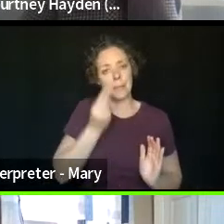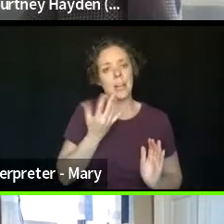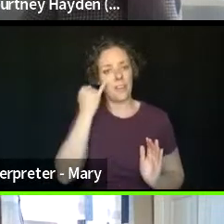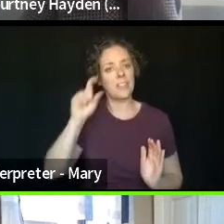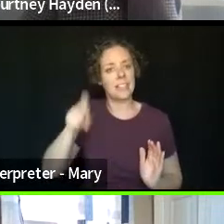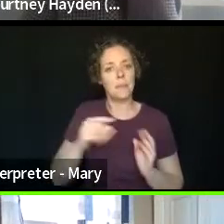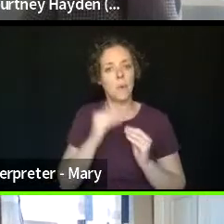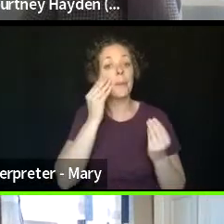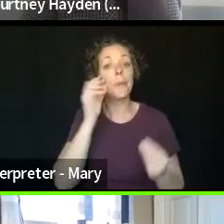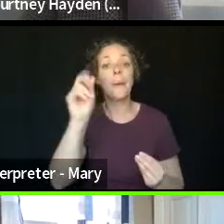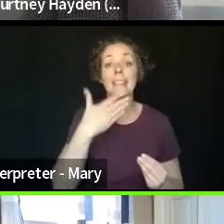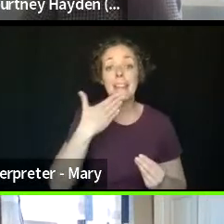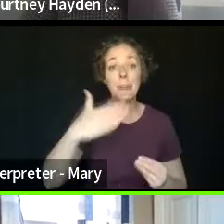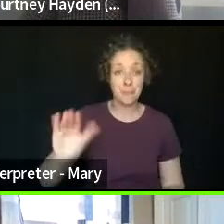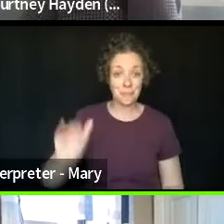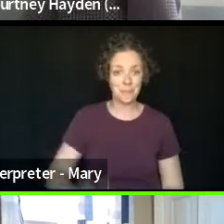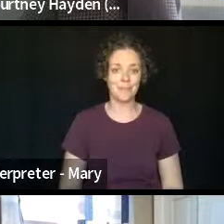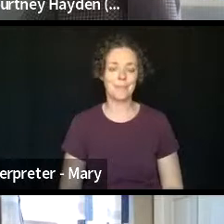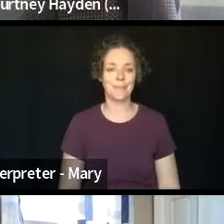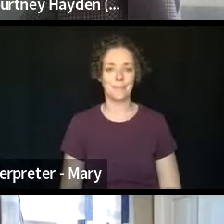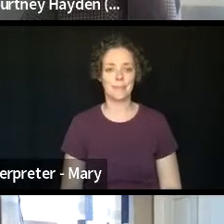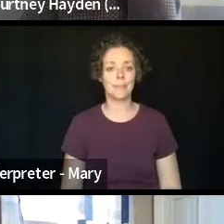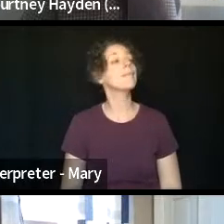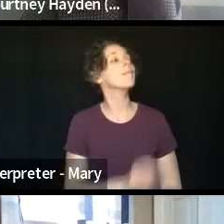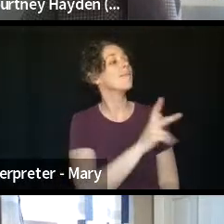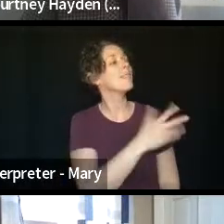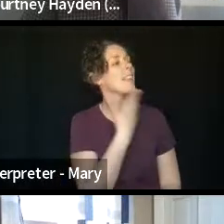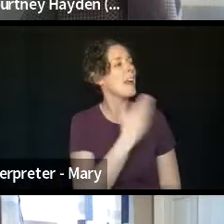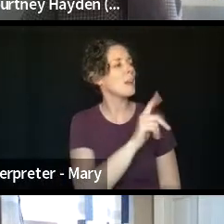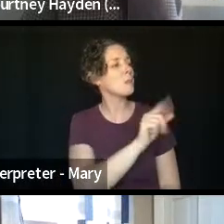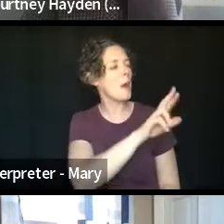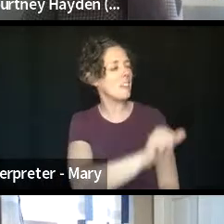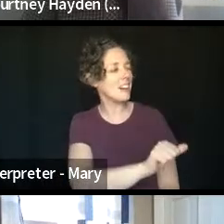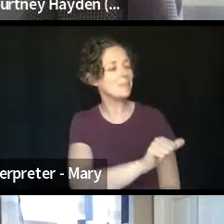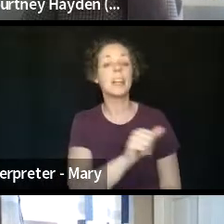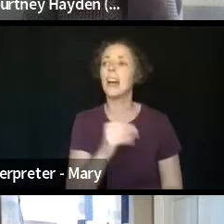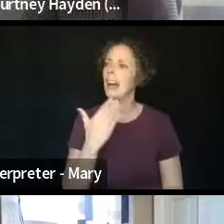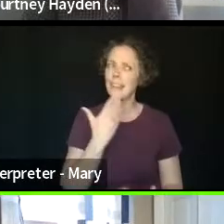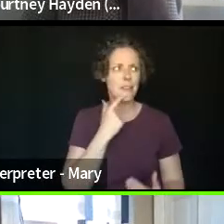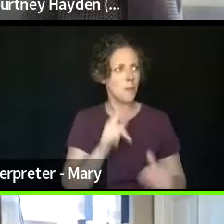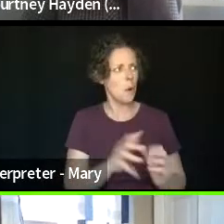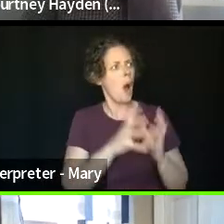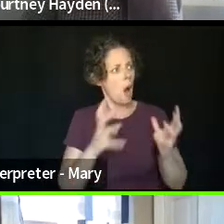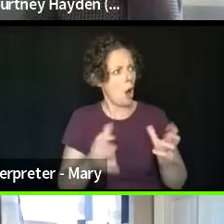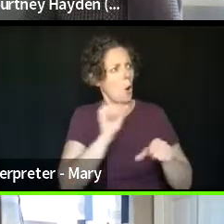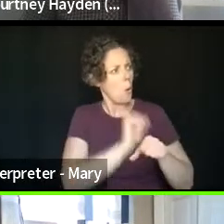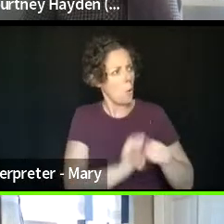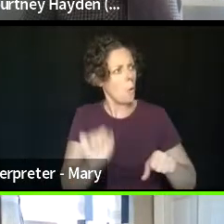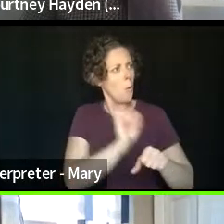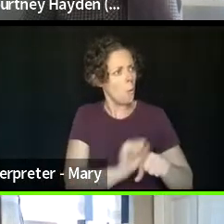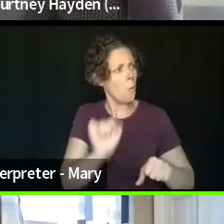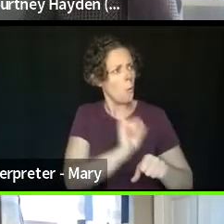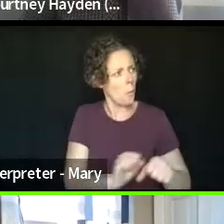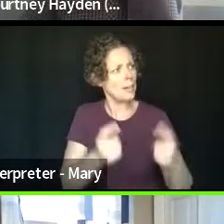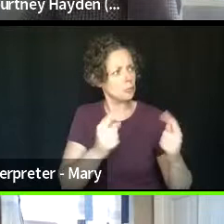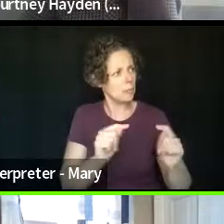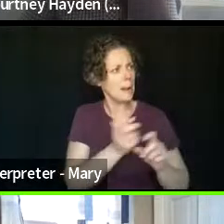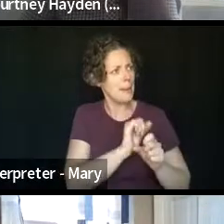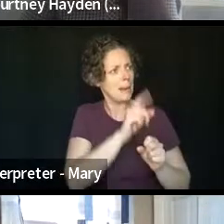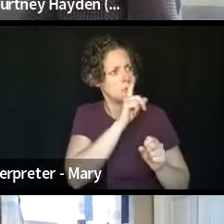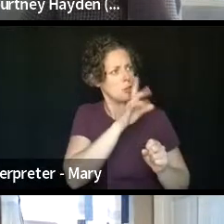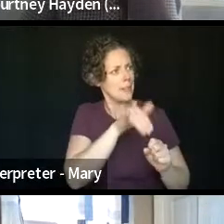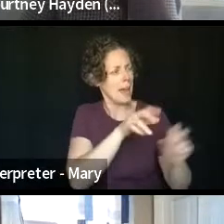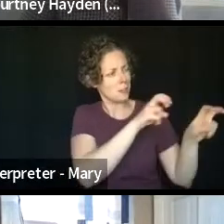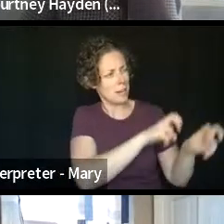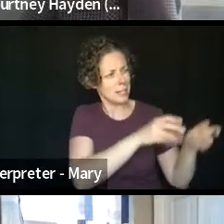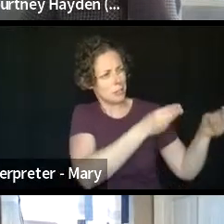information. Thank you so much. Thank you, Laura. And thank you so much for all the work you're doing, trying to make that transition smooth